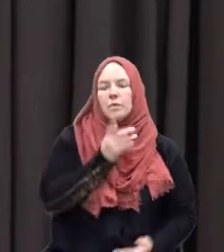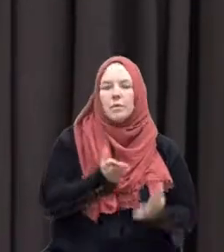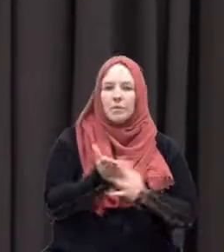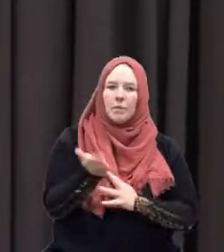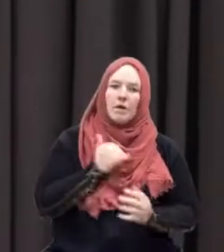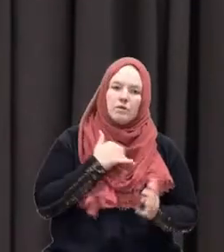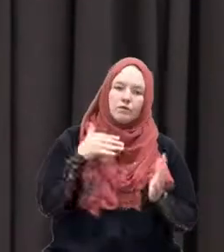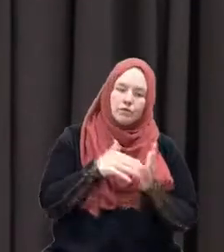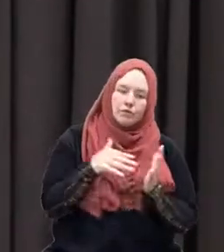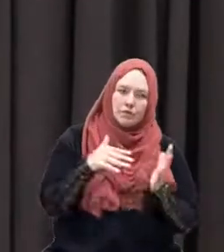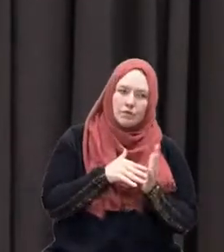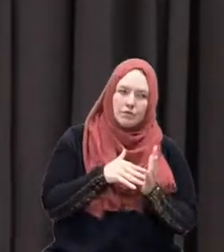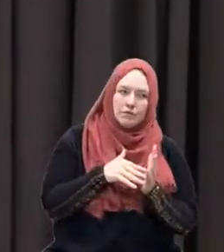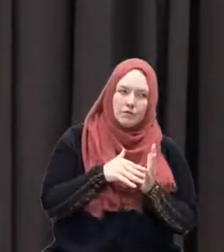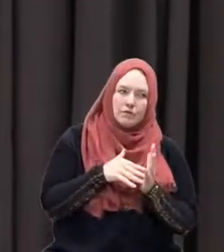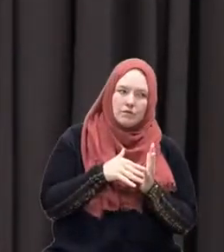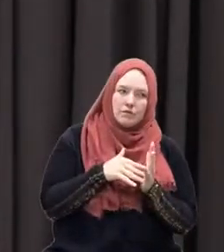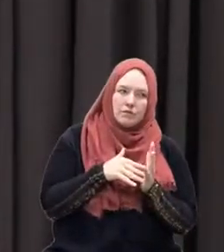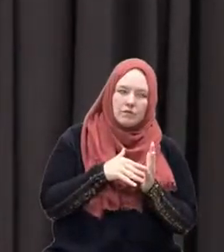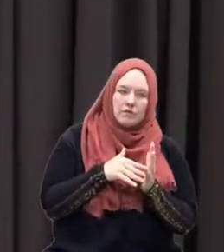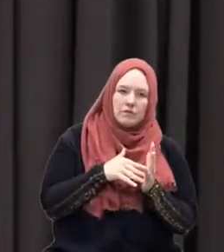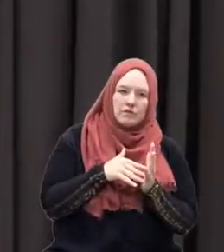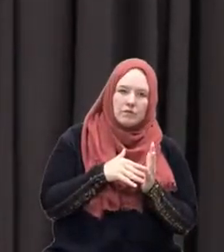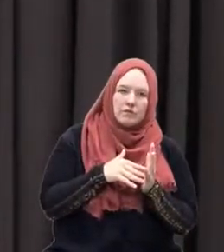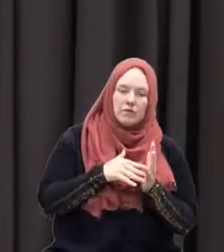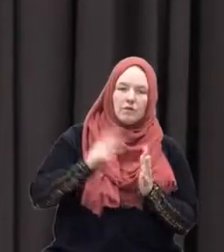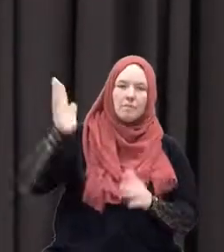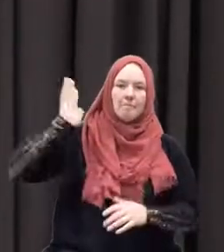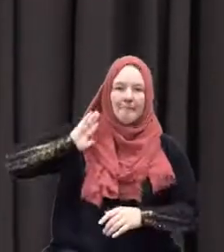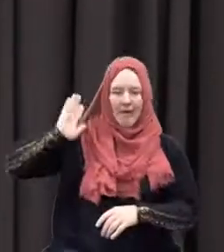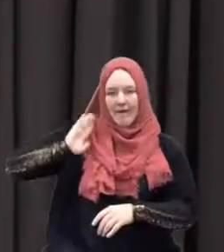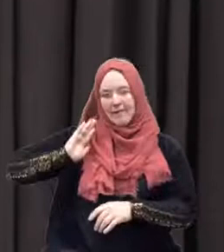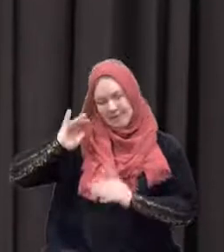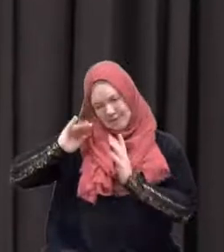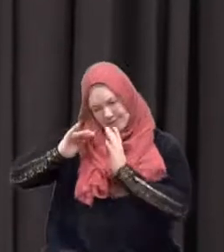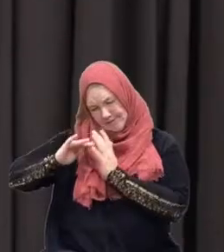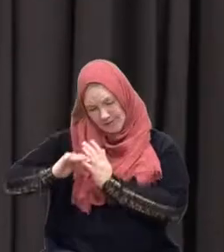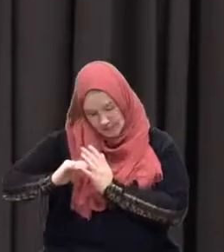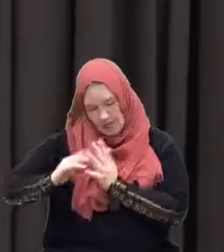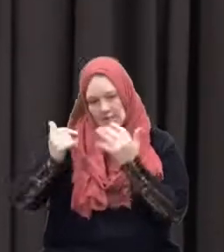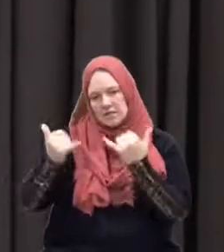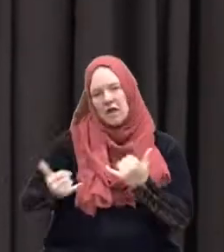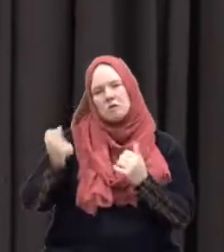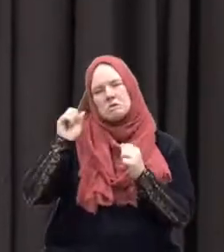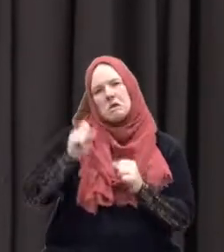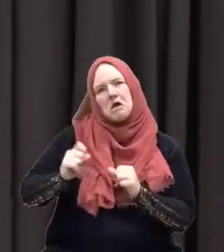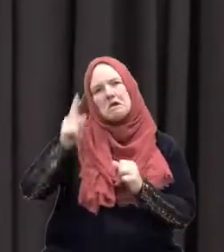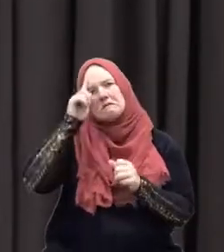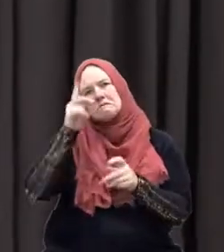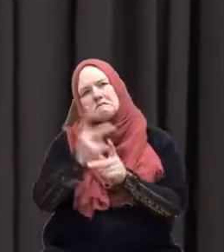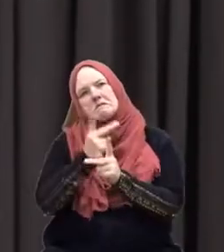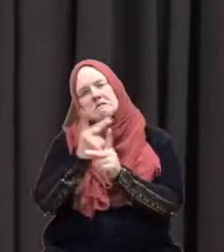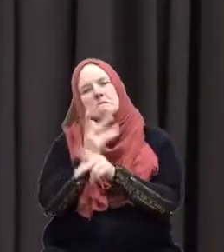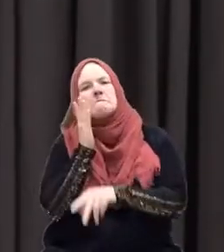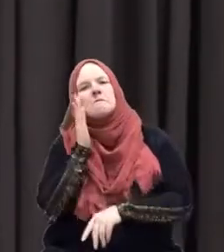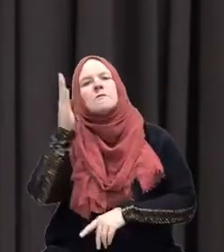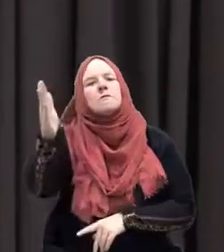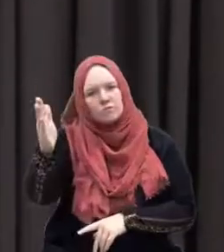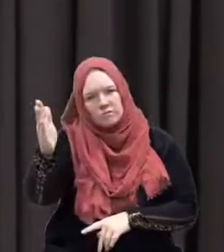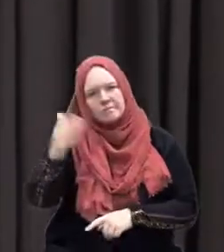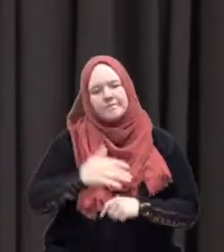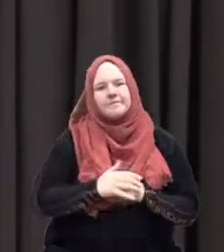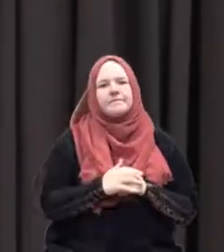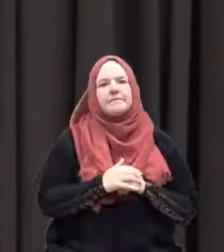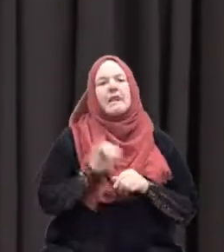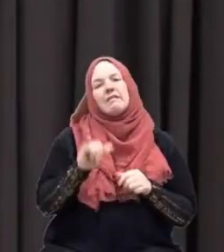Because only through our study of the past that we could have a view into the future. And this is one of the pieces of wisdom